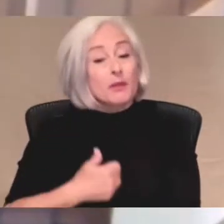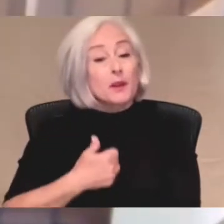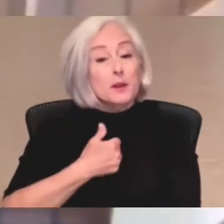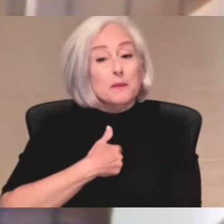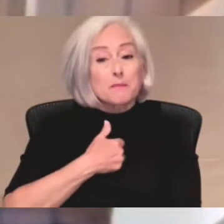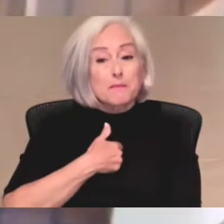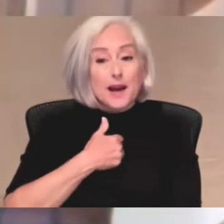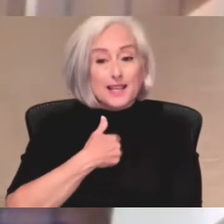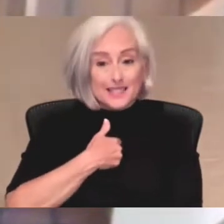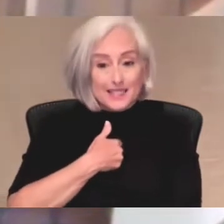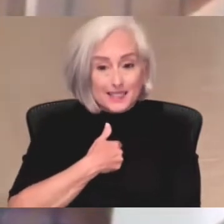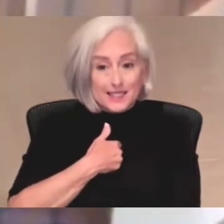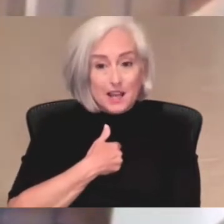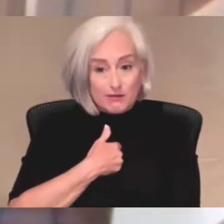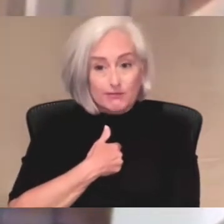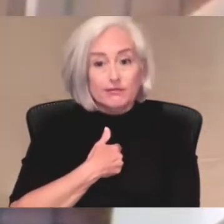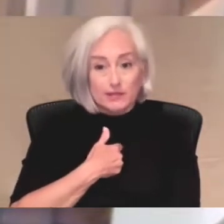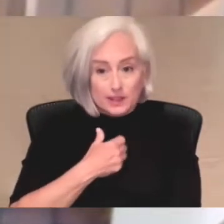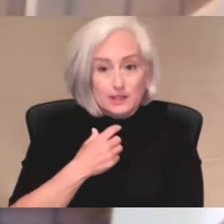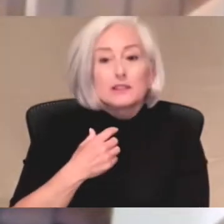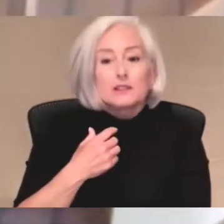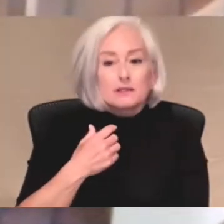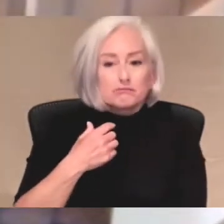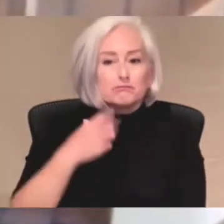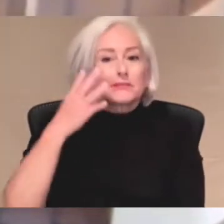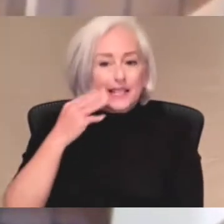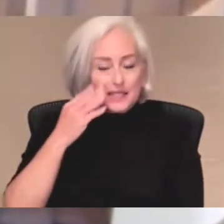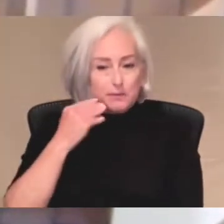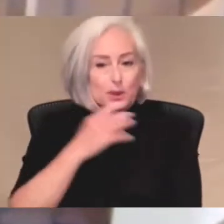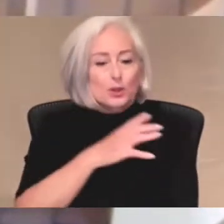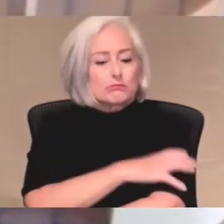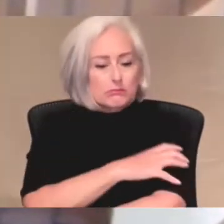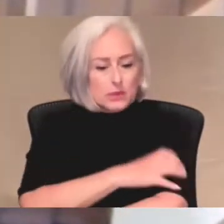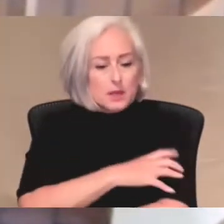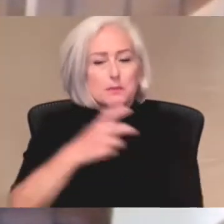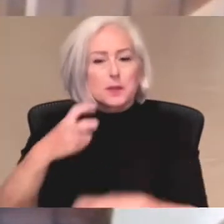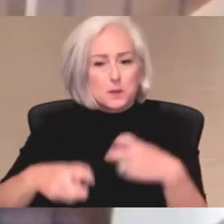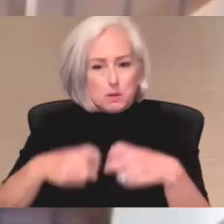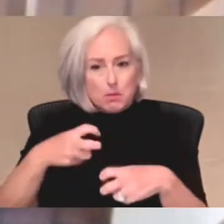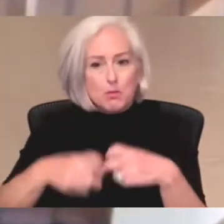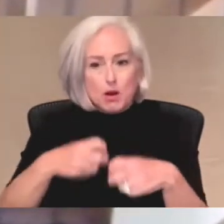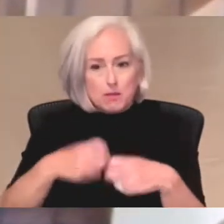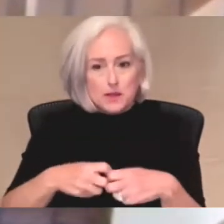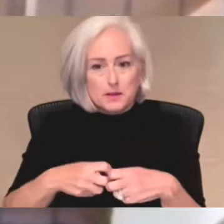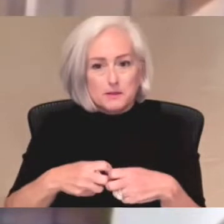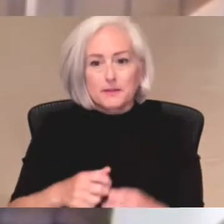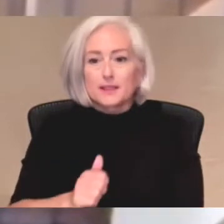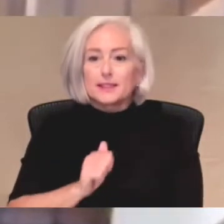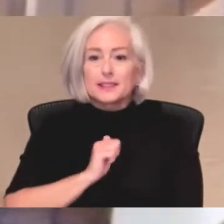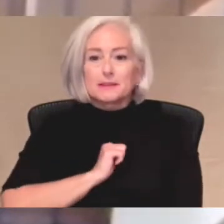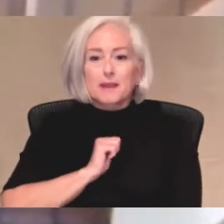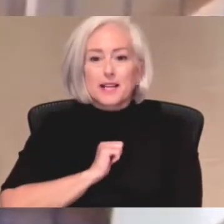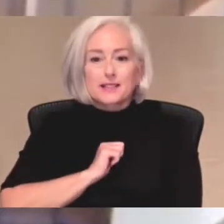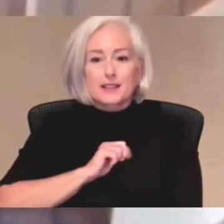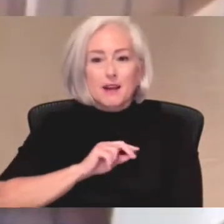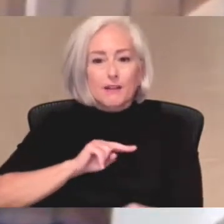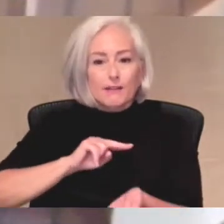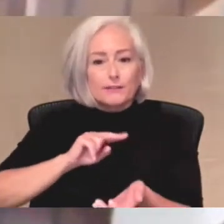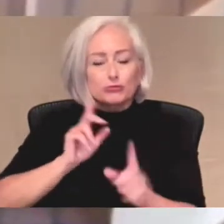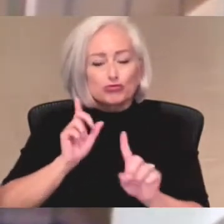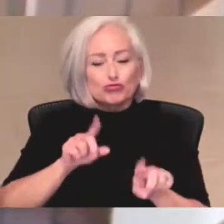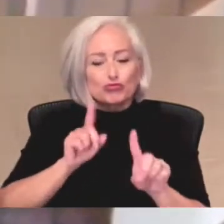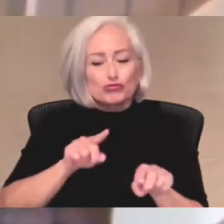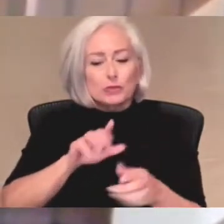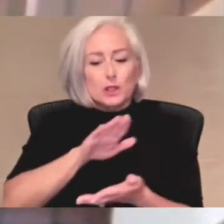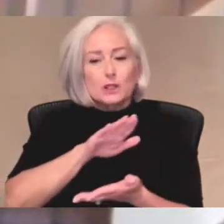just been having some blood pressure issues, and I was in nursing school. I was a little stressed and had some